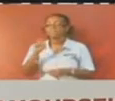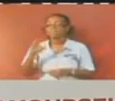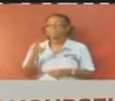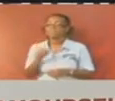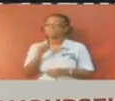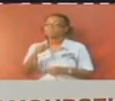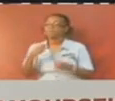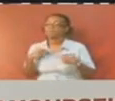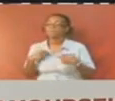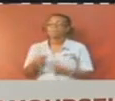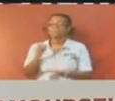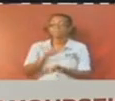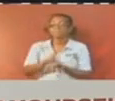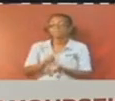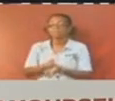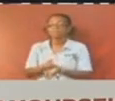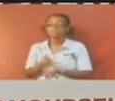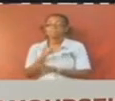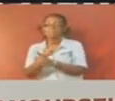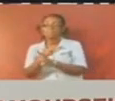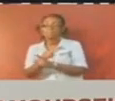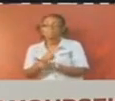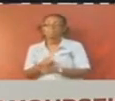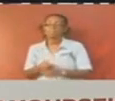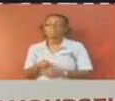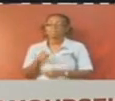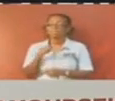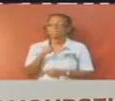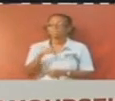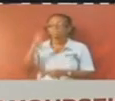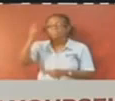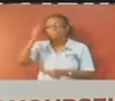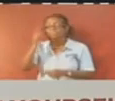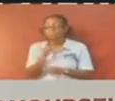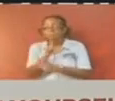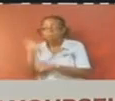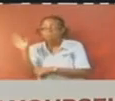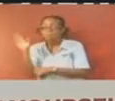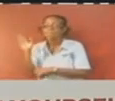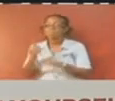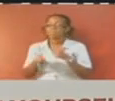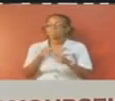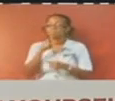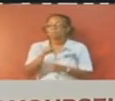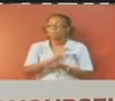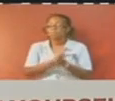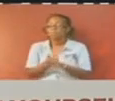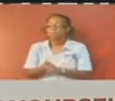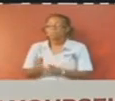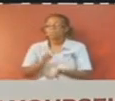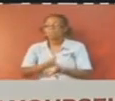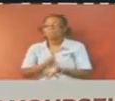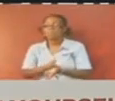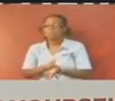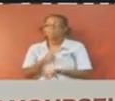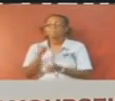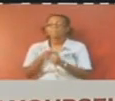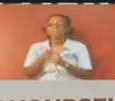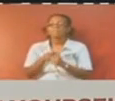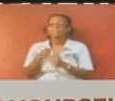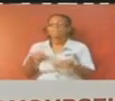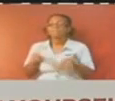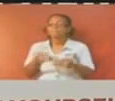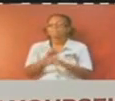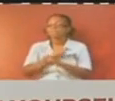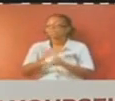no harm. So I would like to hear the opinions of the two doctors